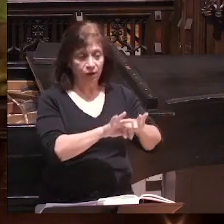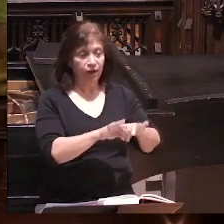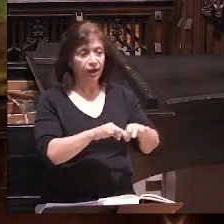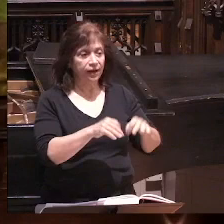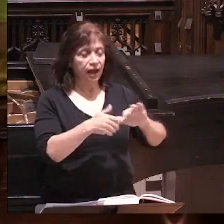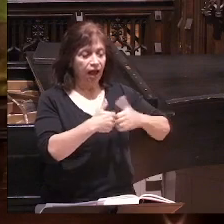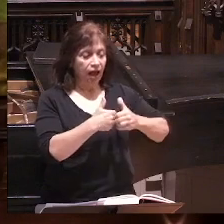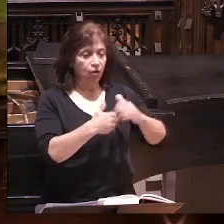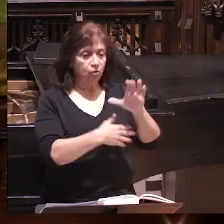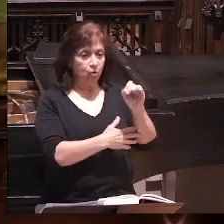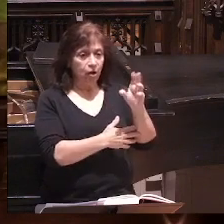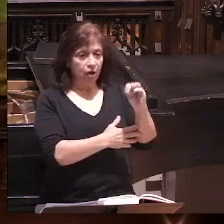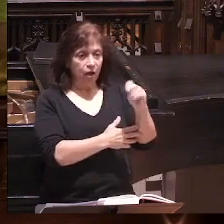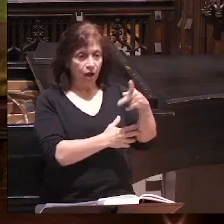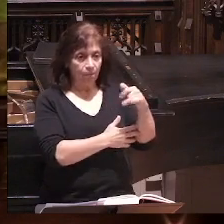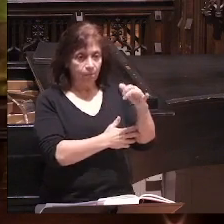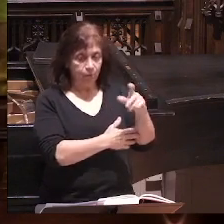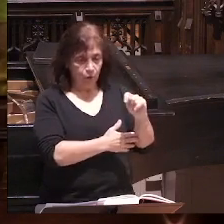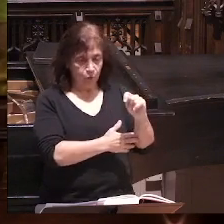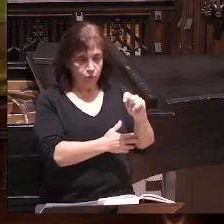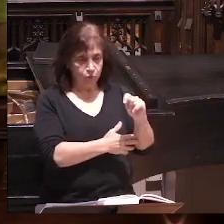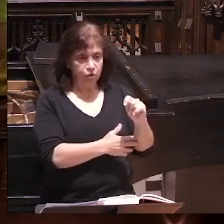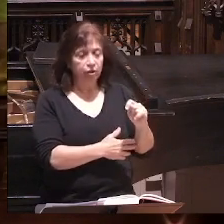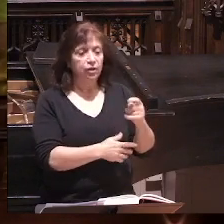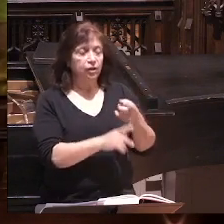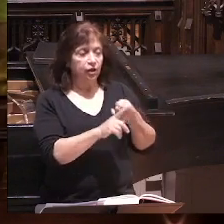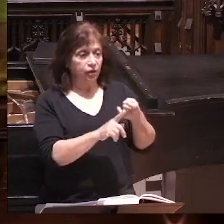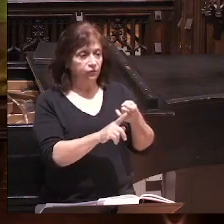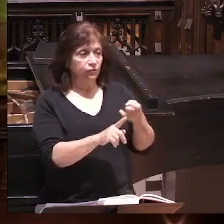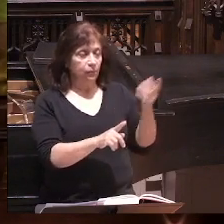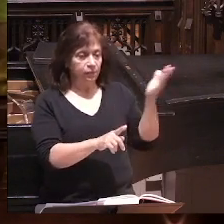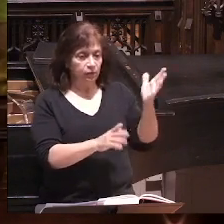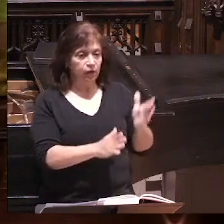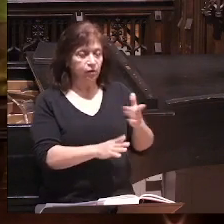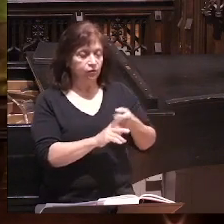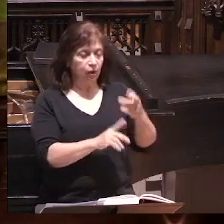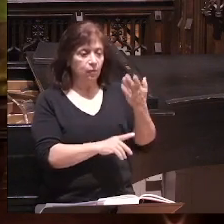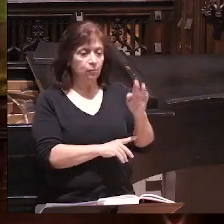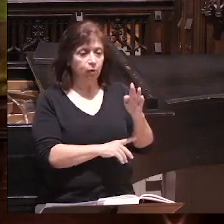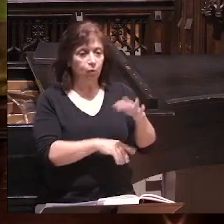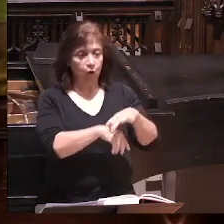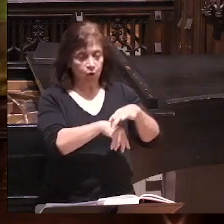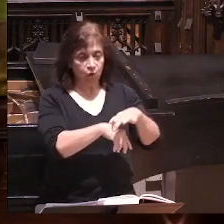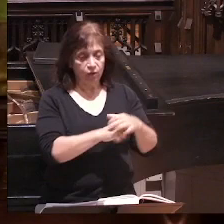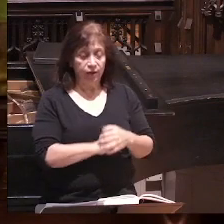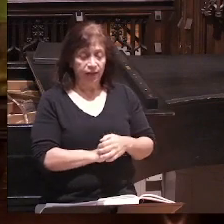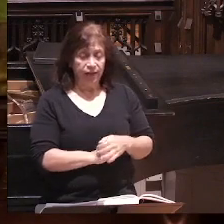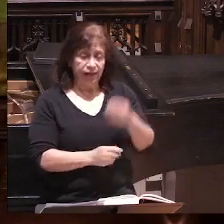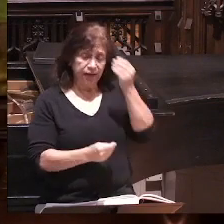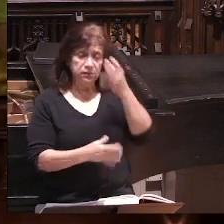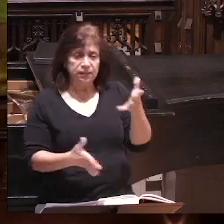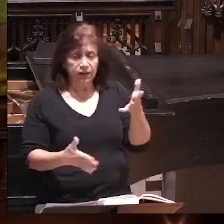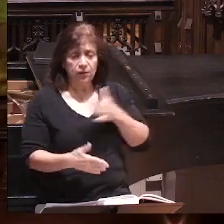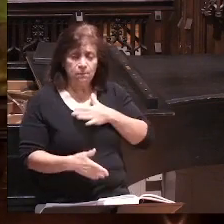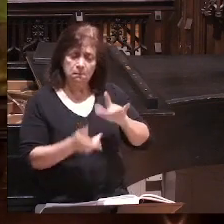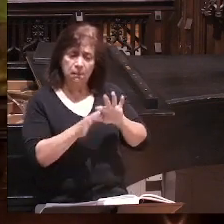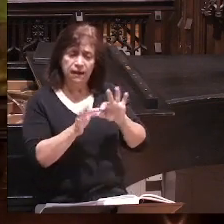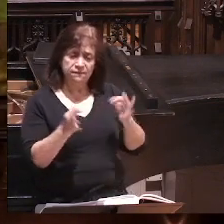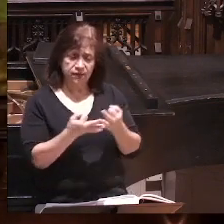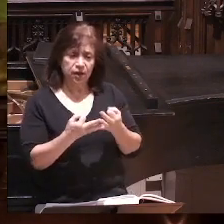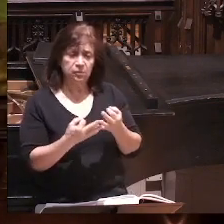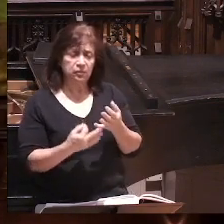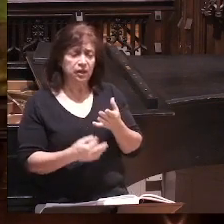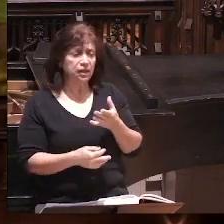composting. This will be from Blue Earth. And I want to tell you, my family and I started using